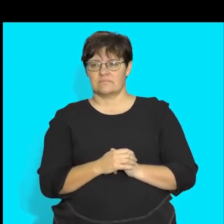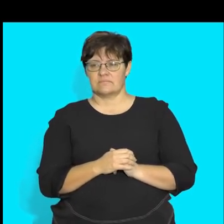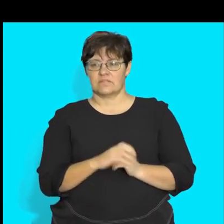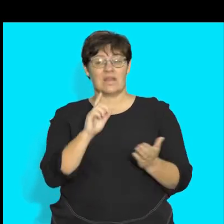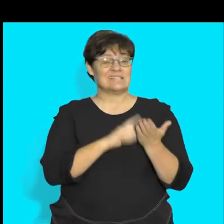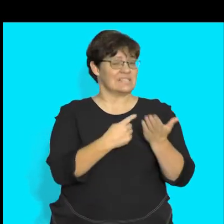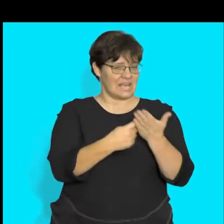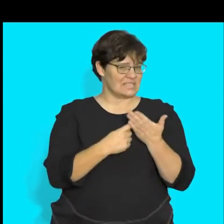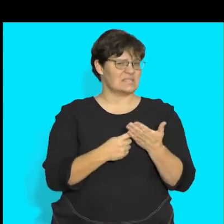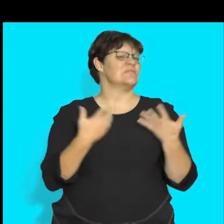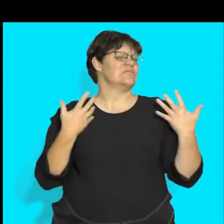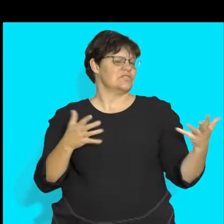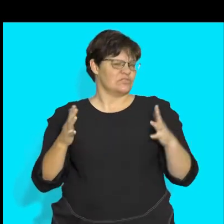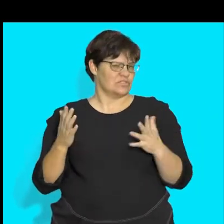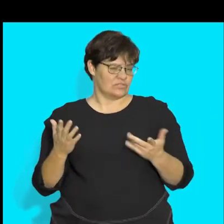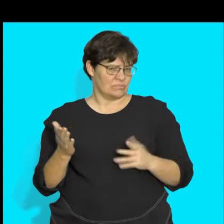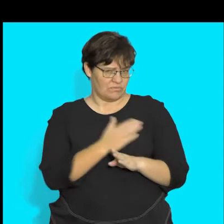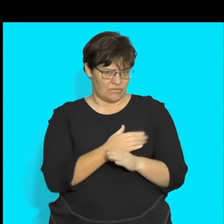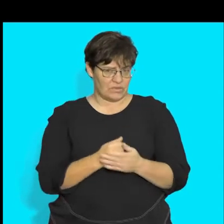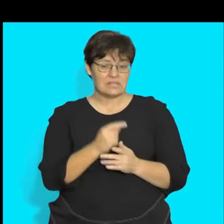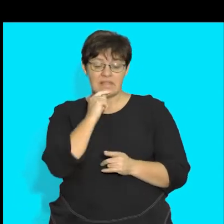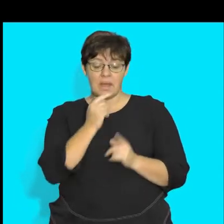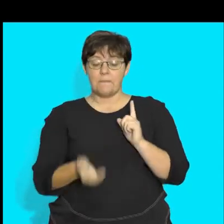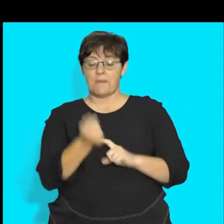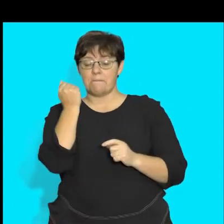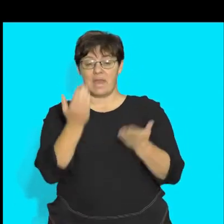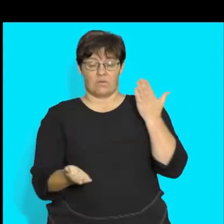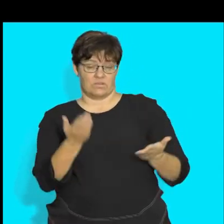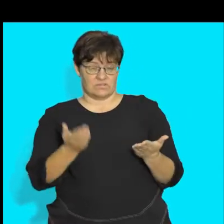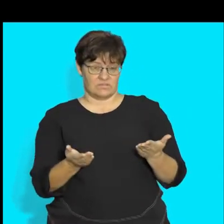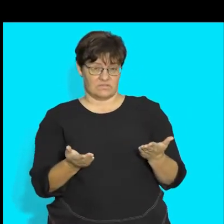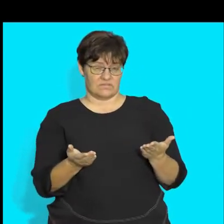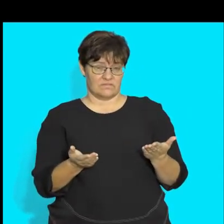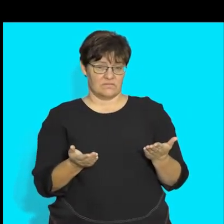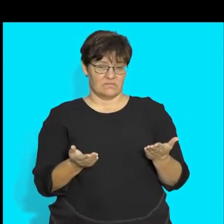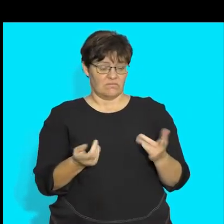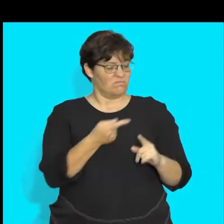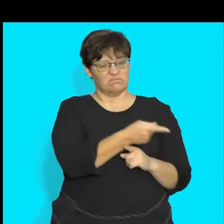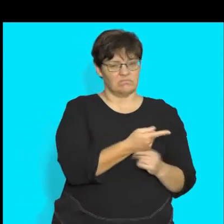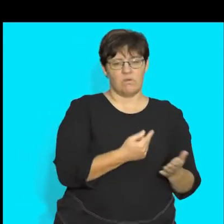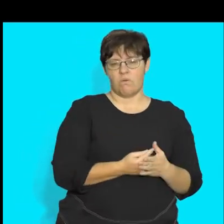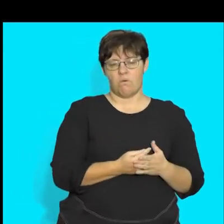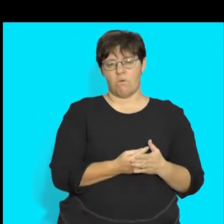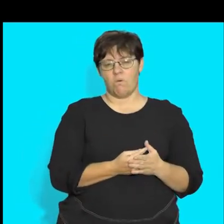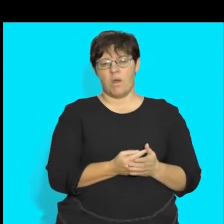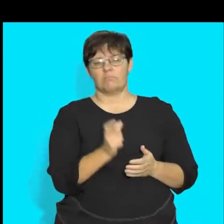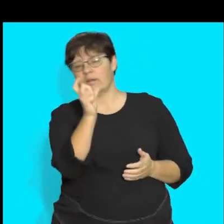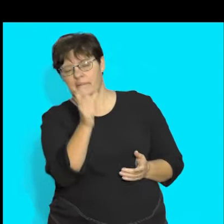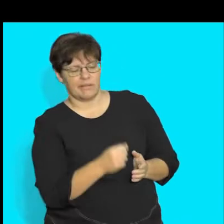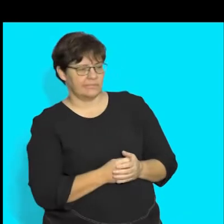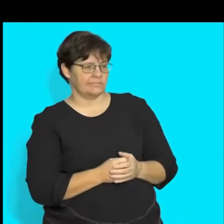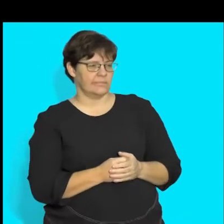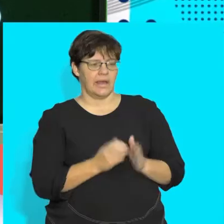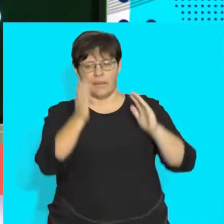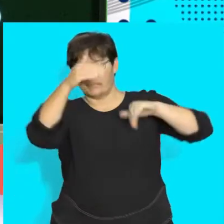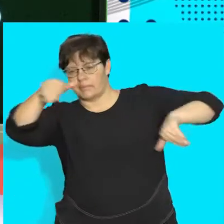We've discussed this quite a few times, but when it says determine the equation of something, a parabola, a line, a